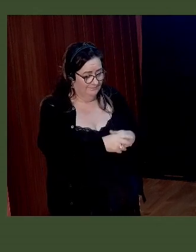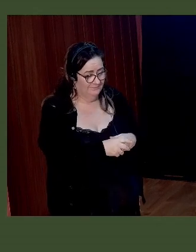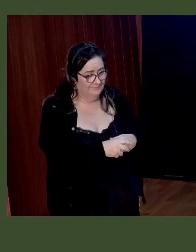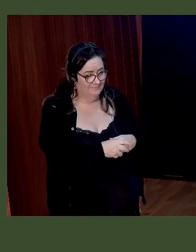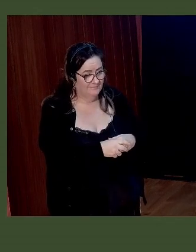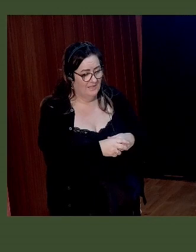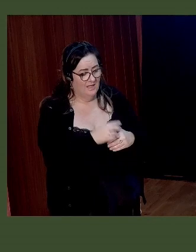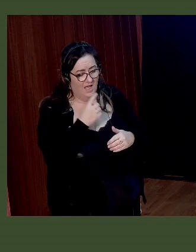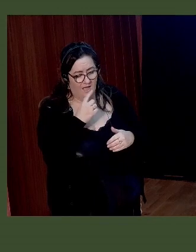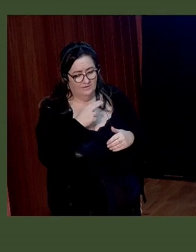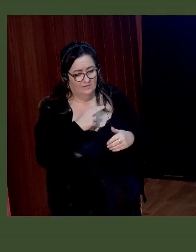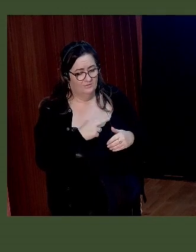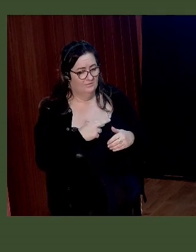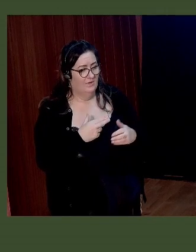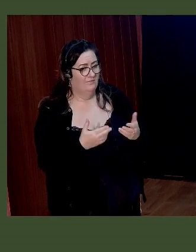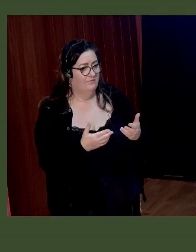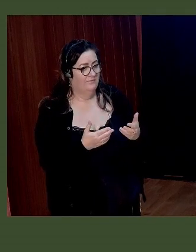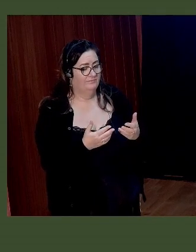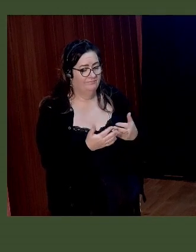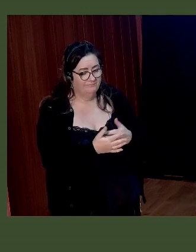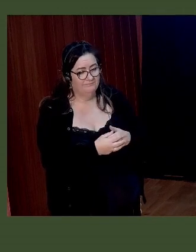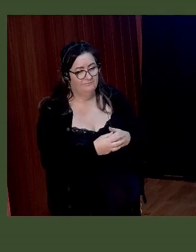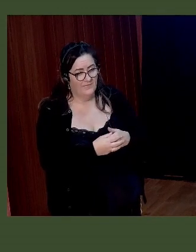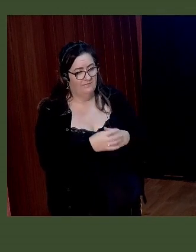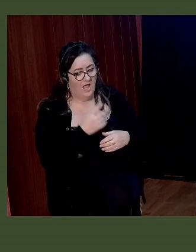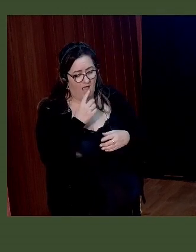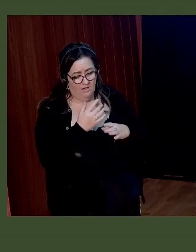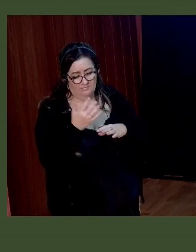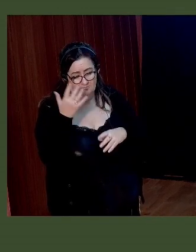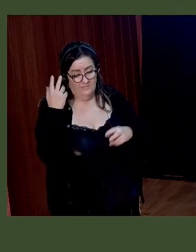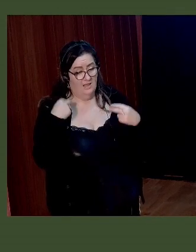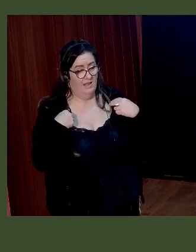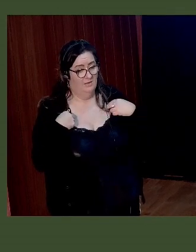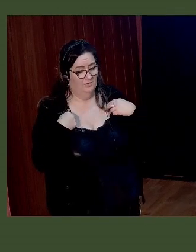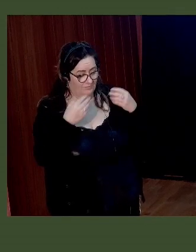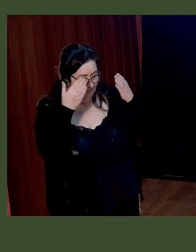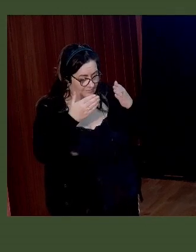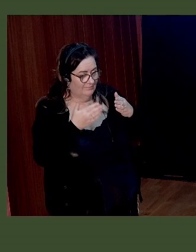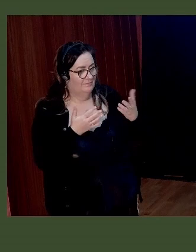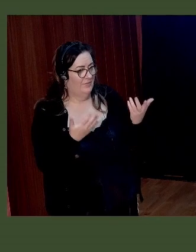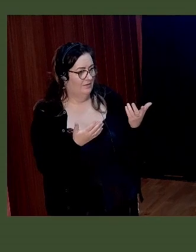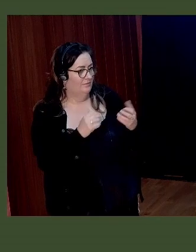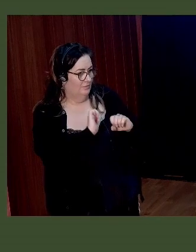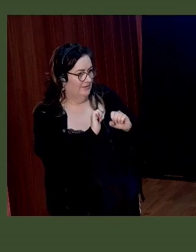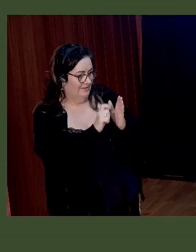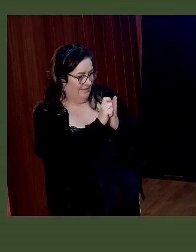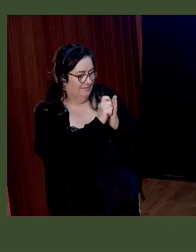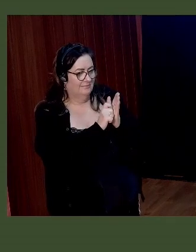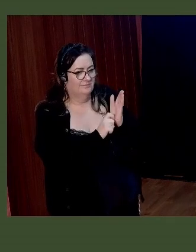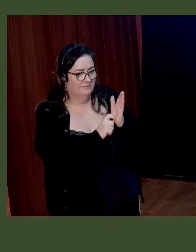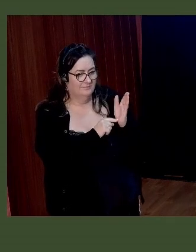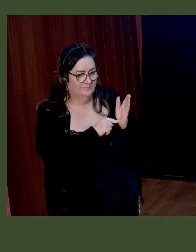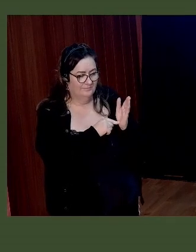The richness of the ancient language was emphasized with the assumption of Conor na Gaeilge, and